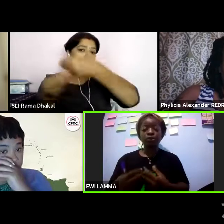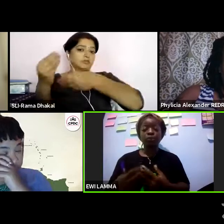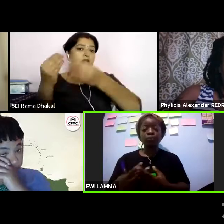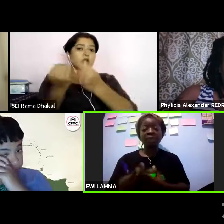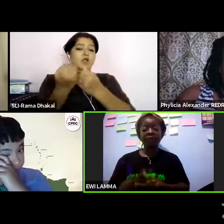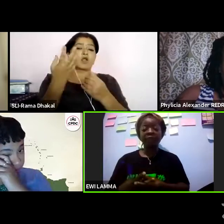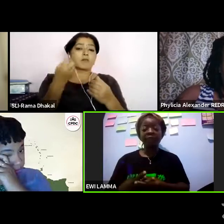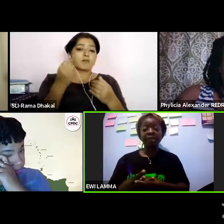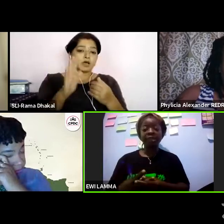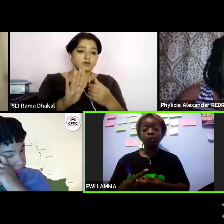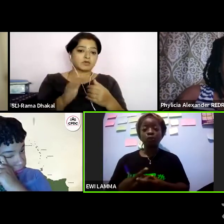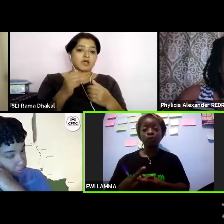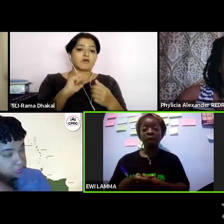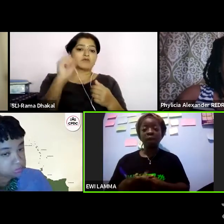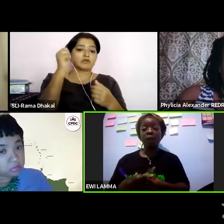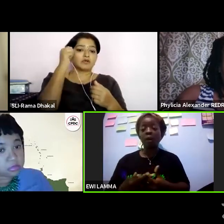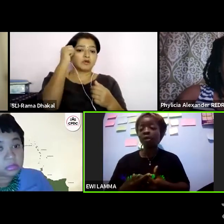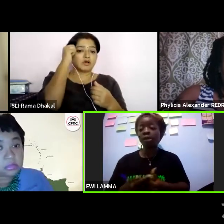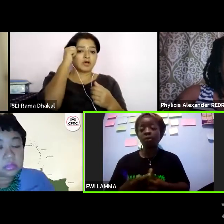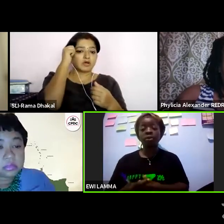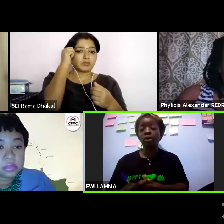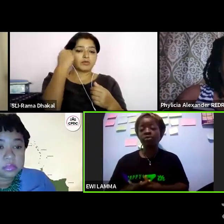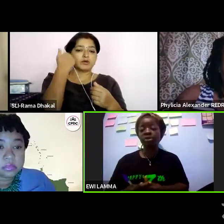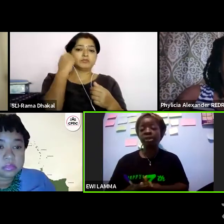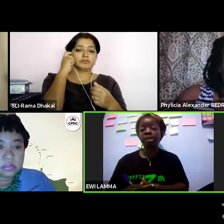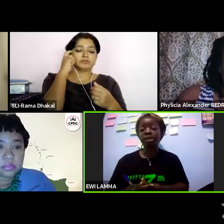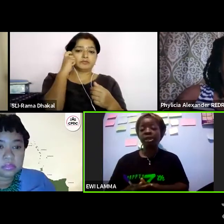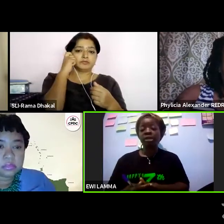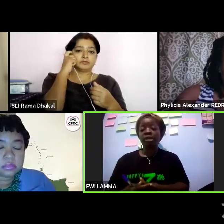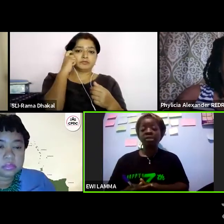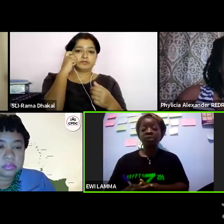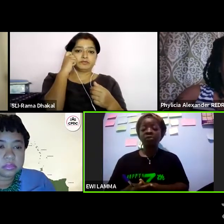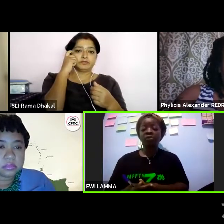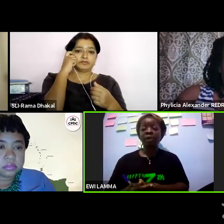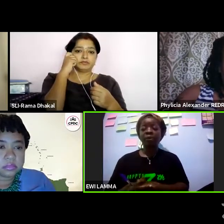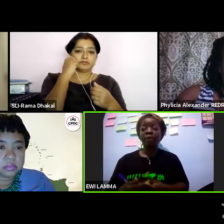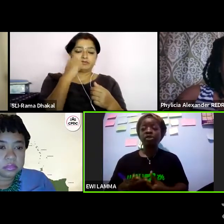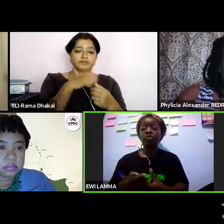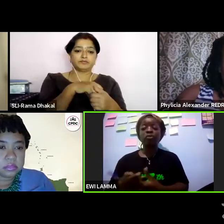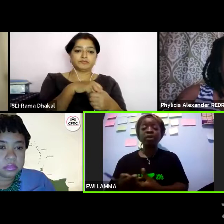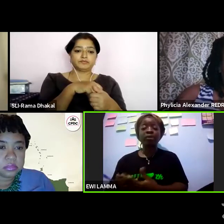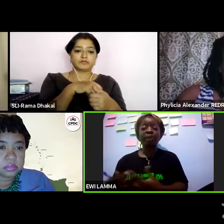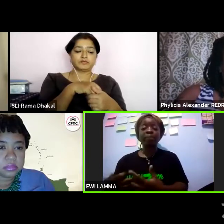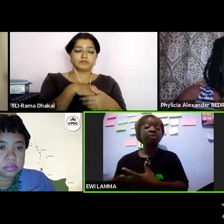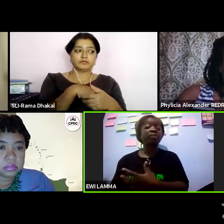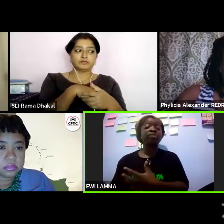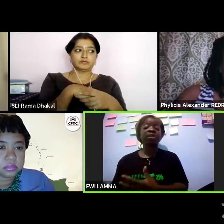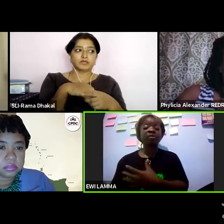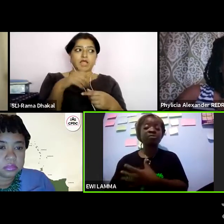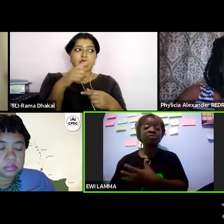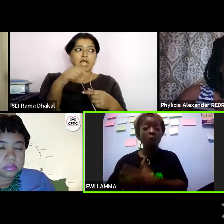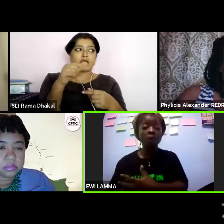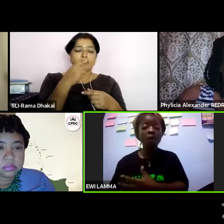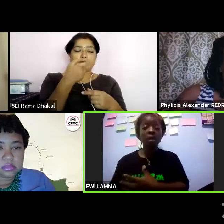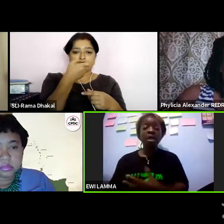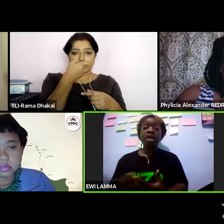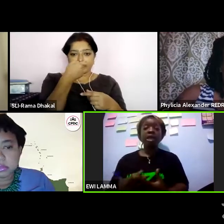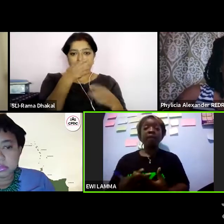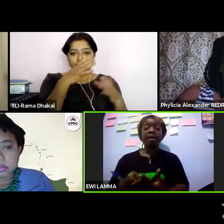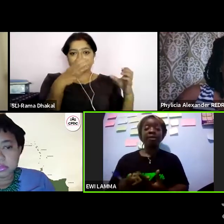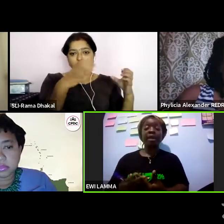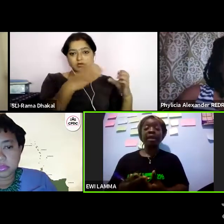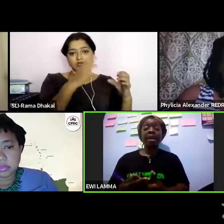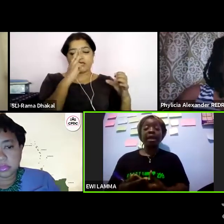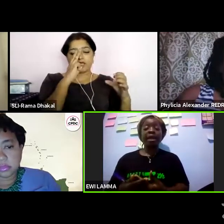huge benefit to our works in rural communities. Because what we might be doing something that is very wrong in